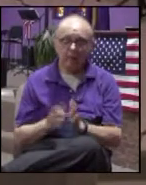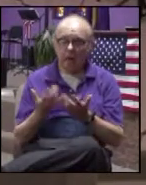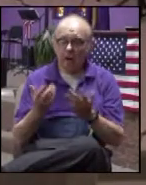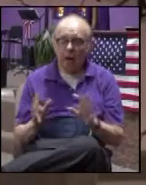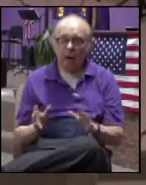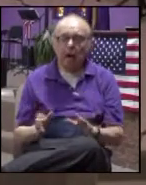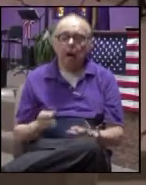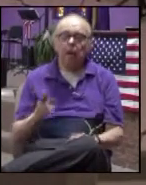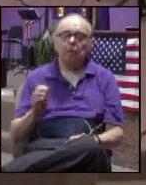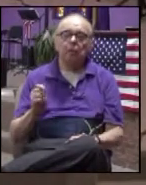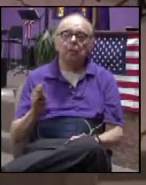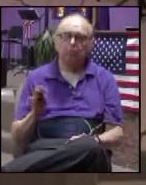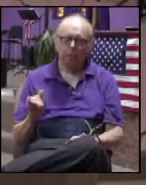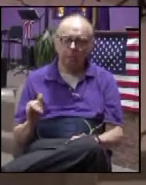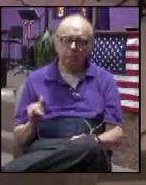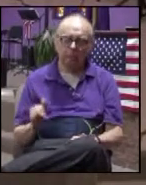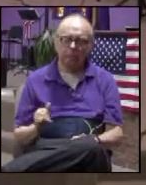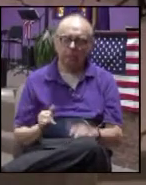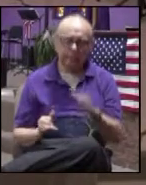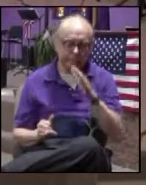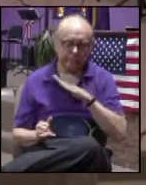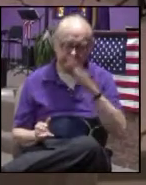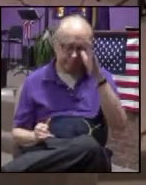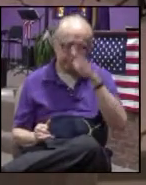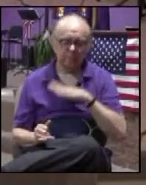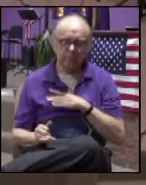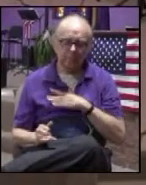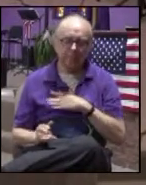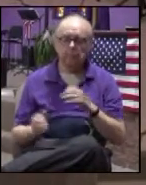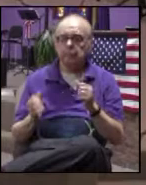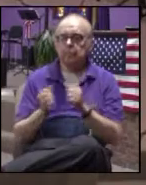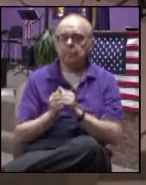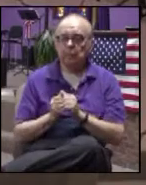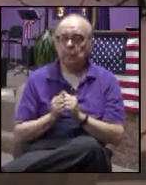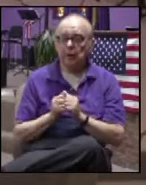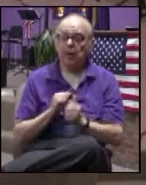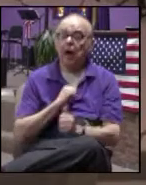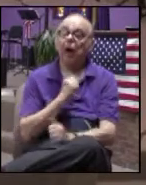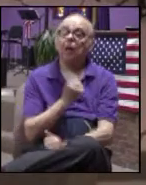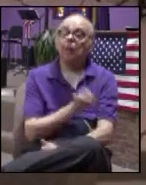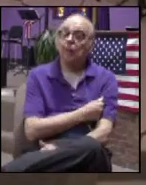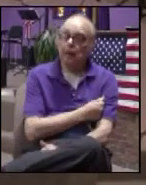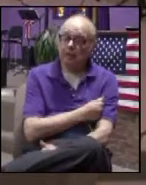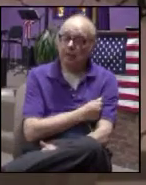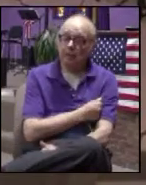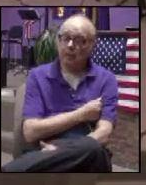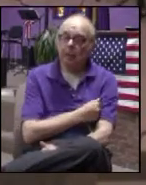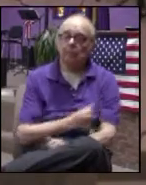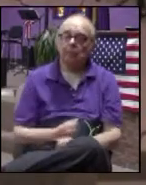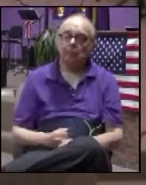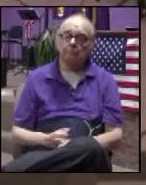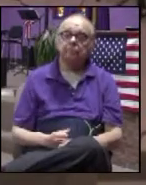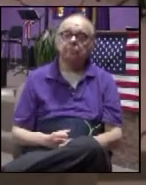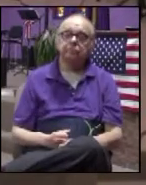a rabbi, ladies and gentlemen, with authority.